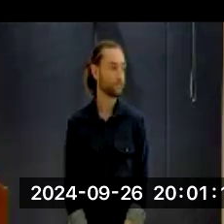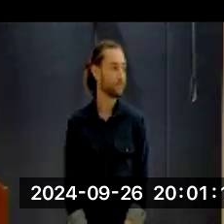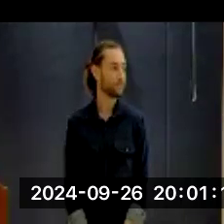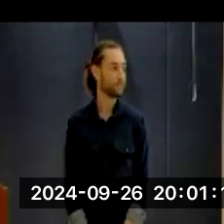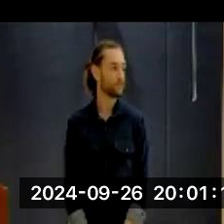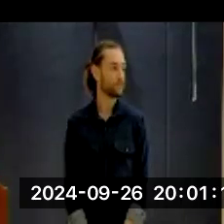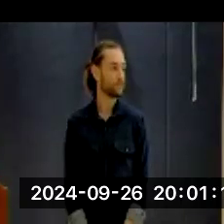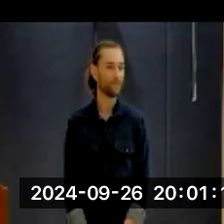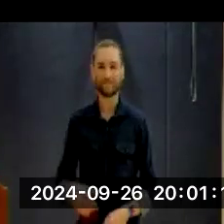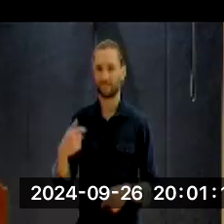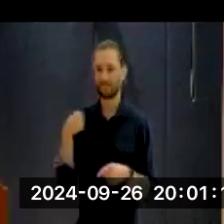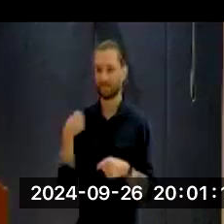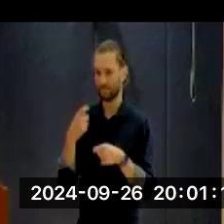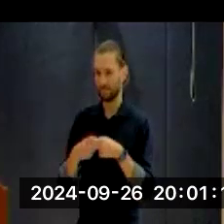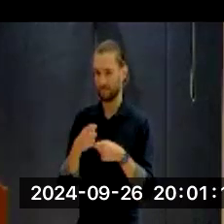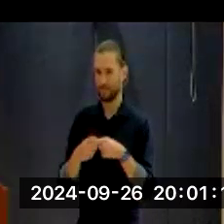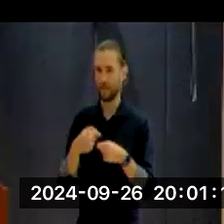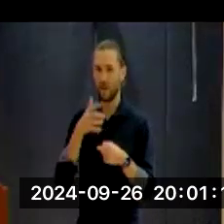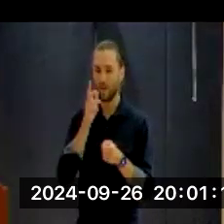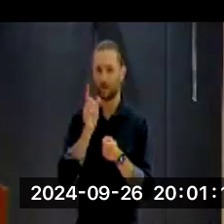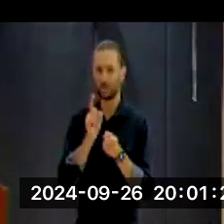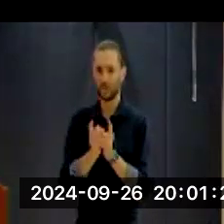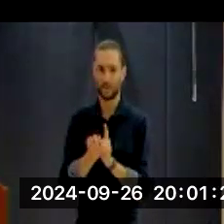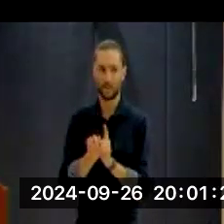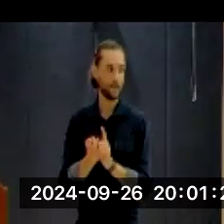This one is in Spanish, so I'm just gonna translate it. Okay.